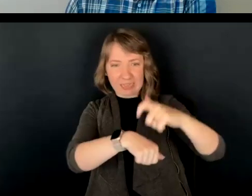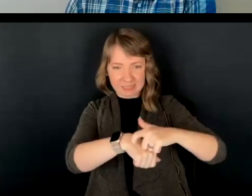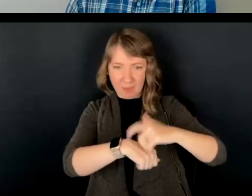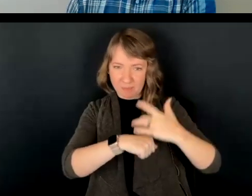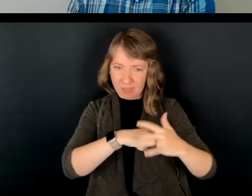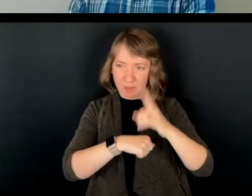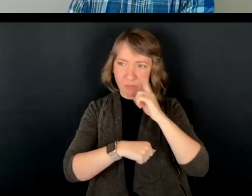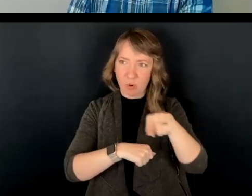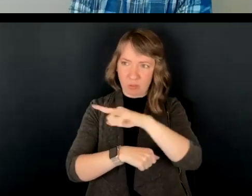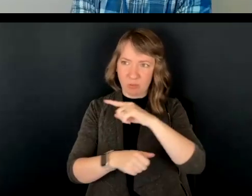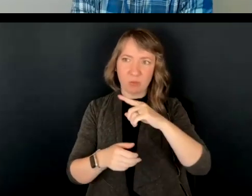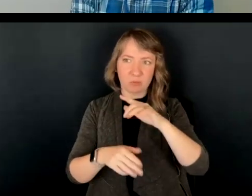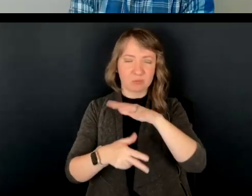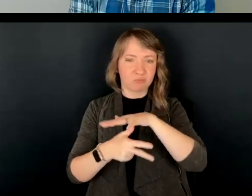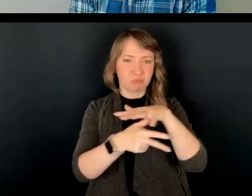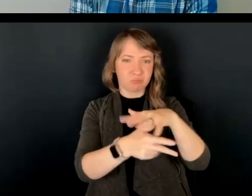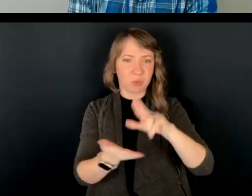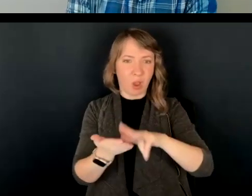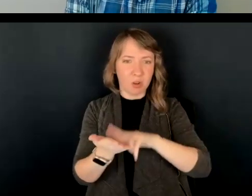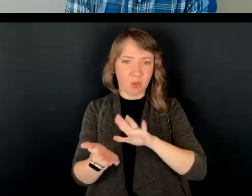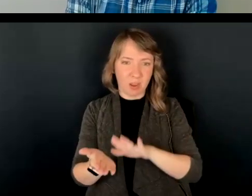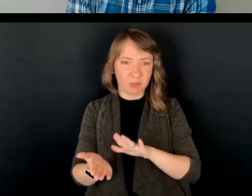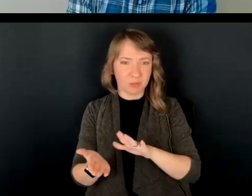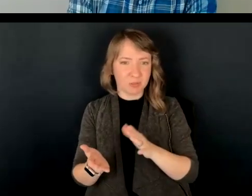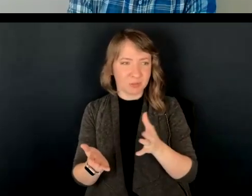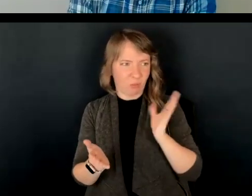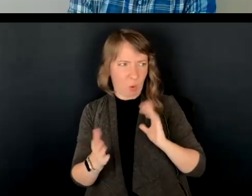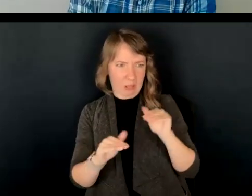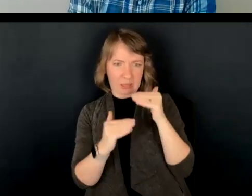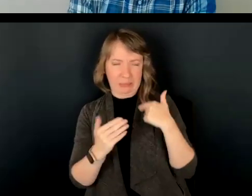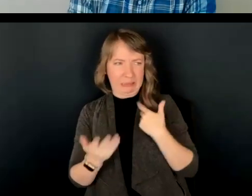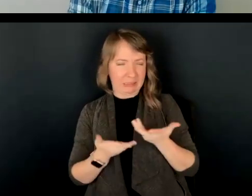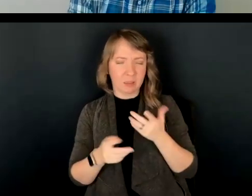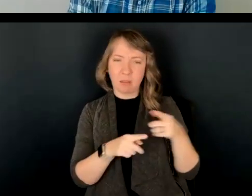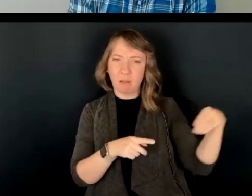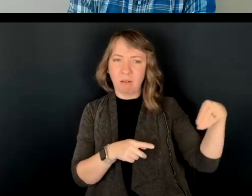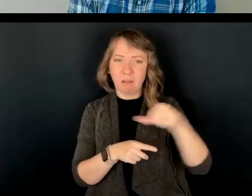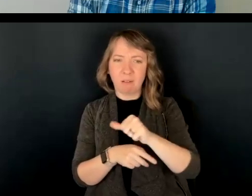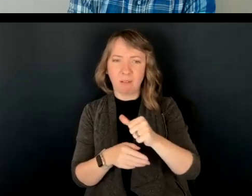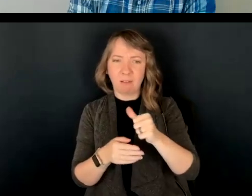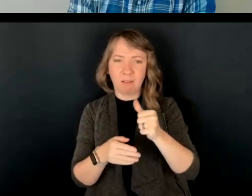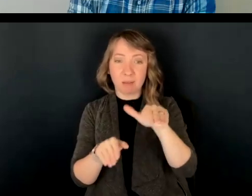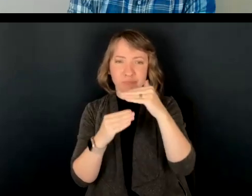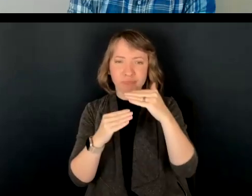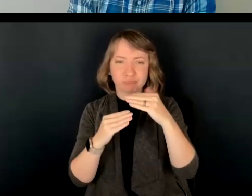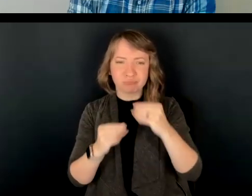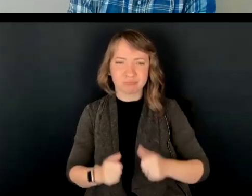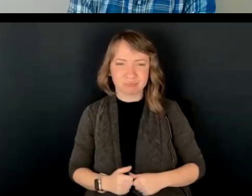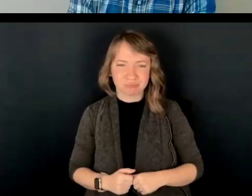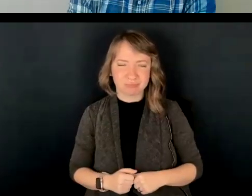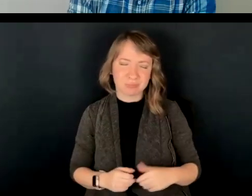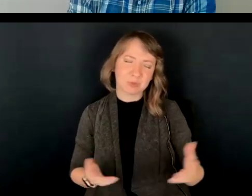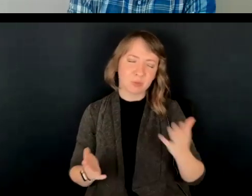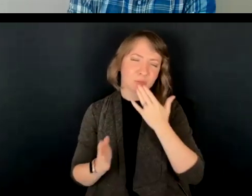work done, because that was one of our limiting factors. So that's just like an example there of how